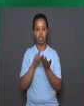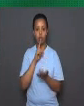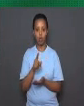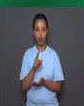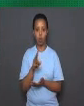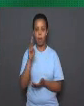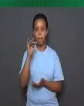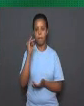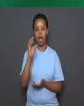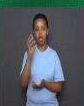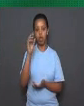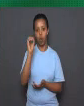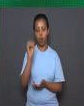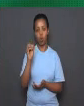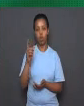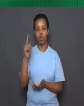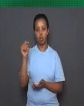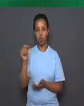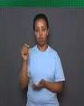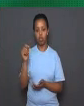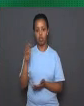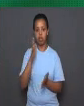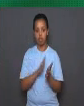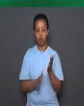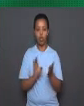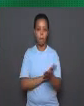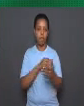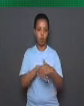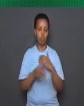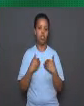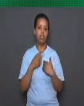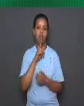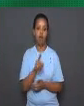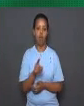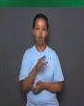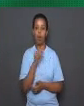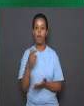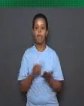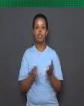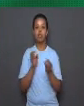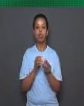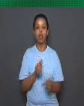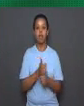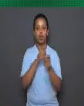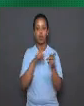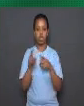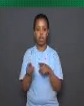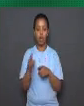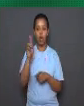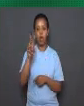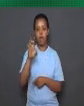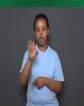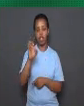Microtubules act like conveyor belts inside cells. They help move vesicles